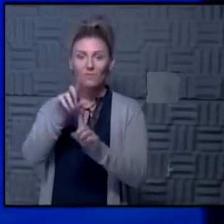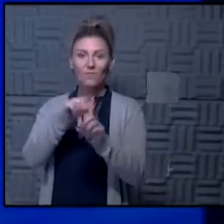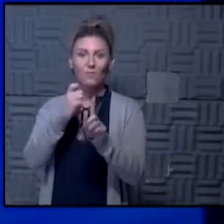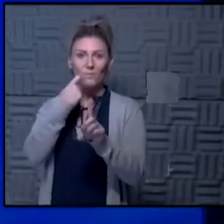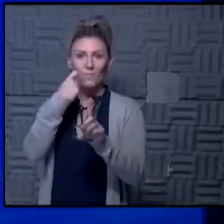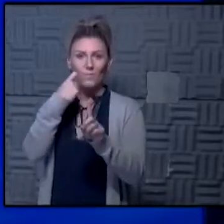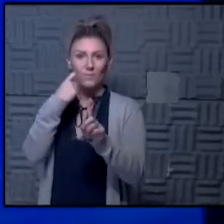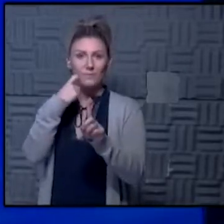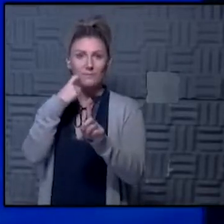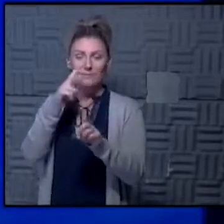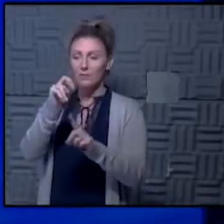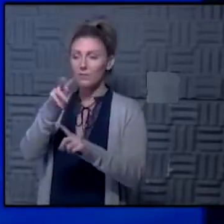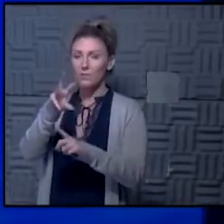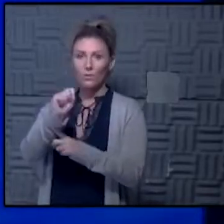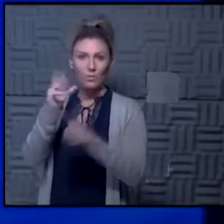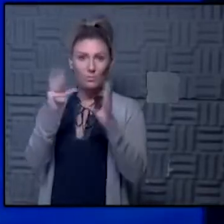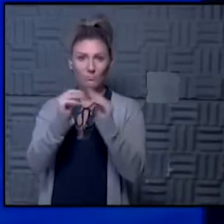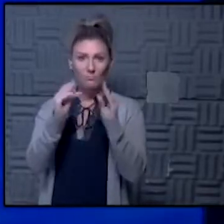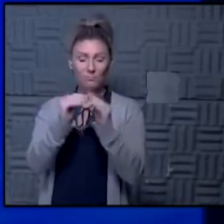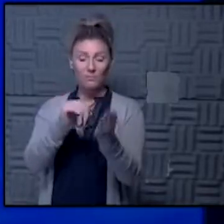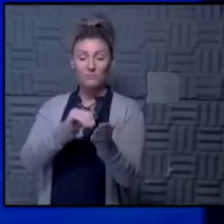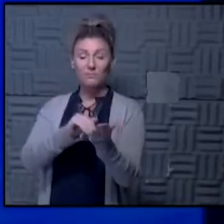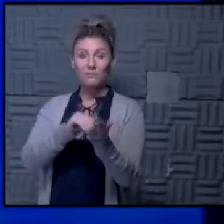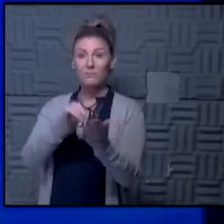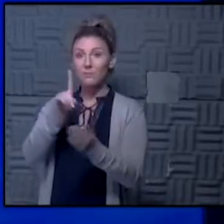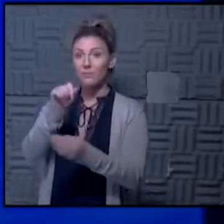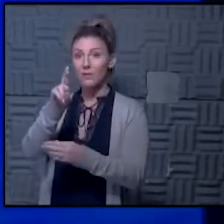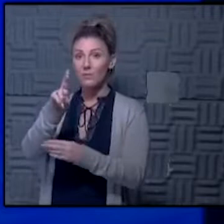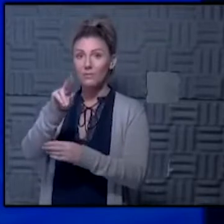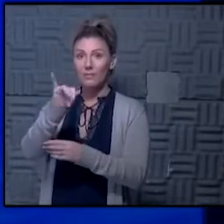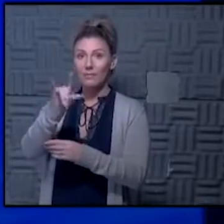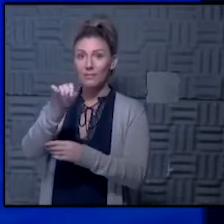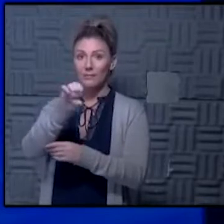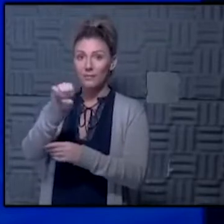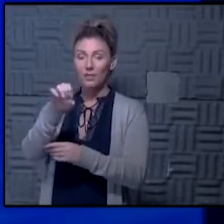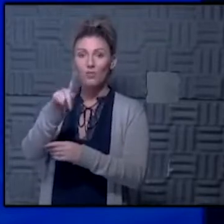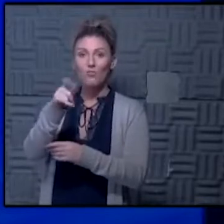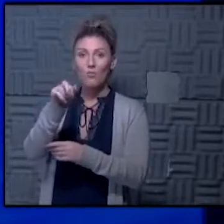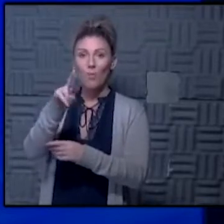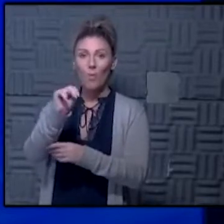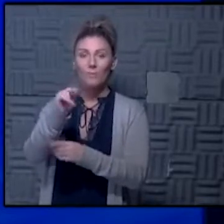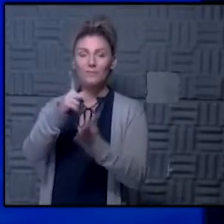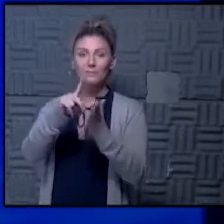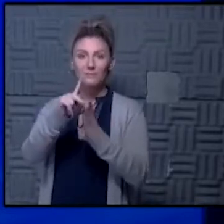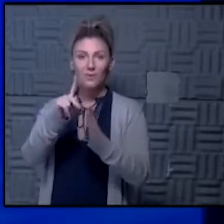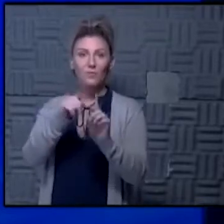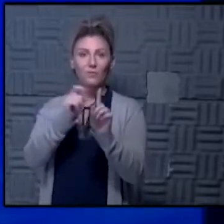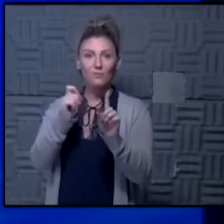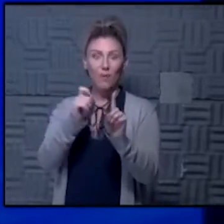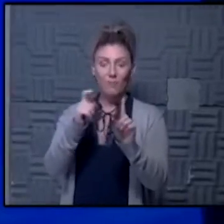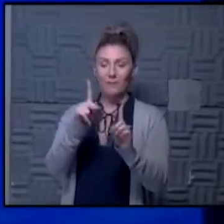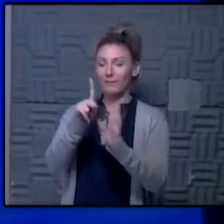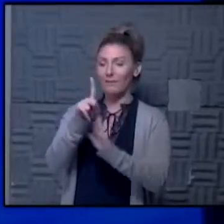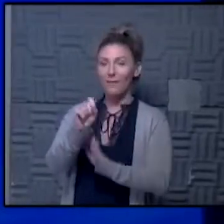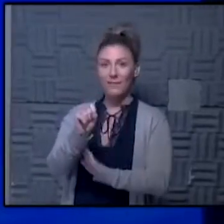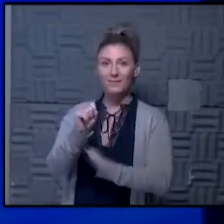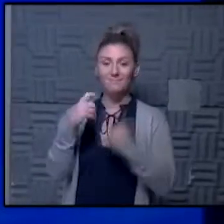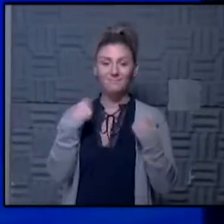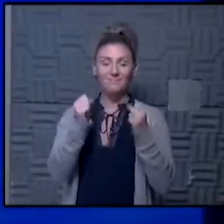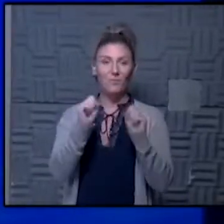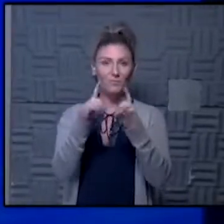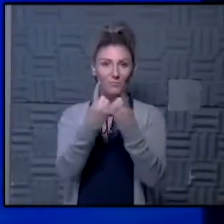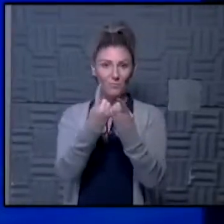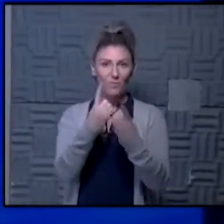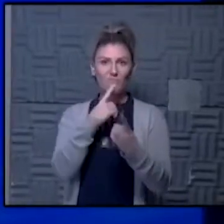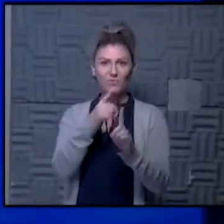last news conference Dr. Lee Norman, Secretary of Kansas Department of Health and Environment, had. I think